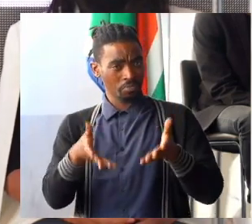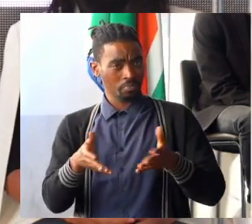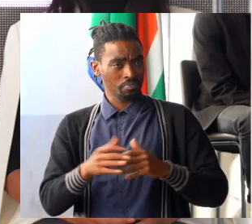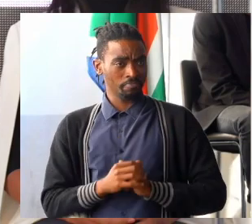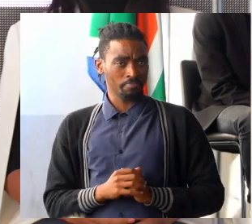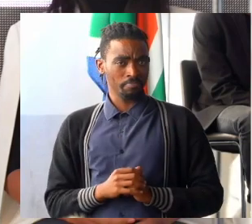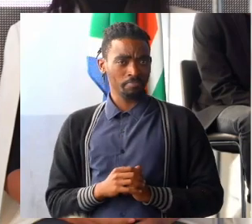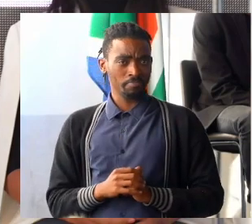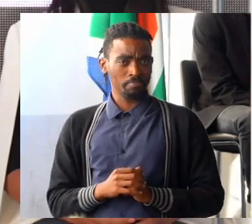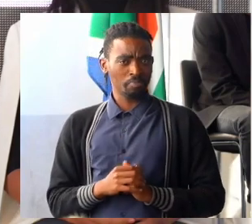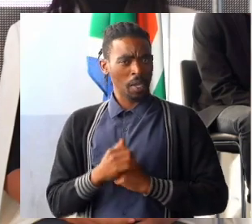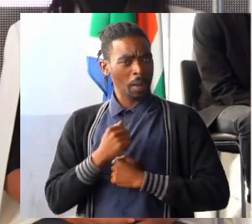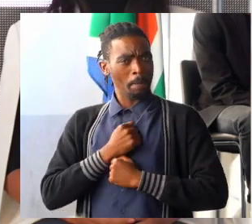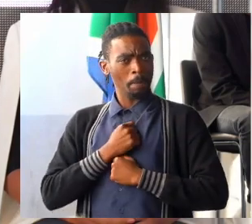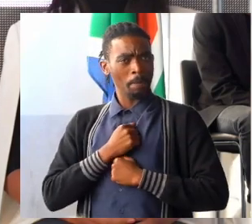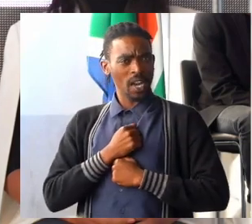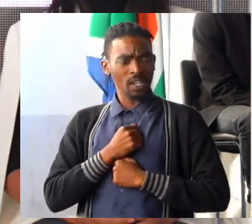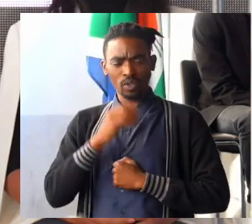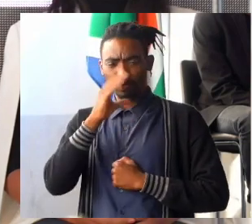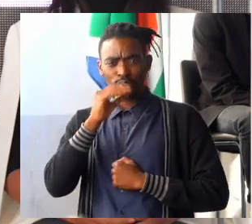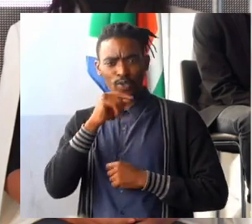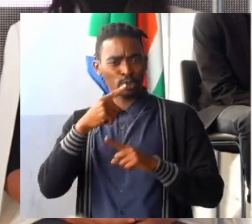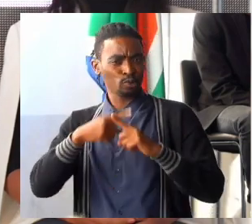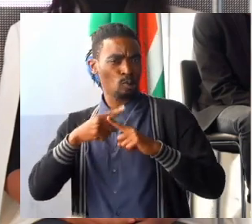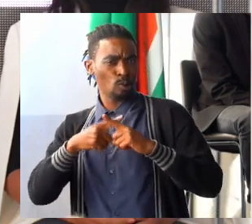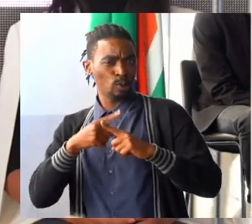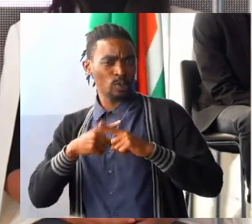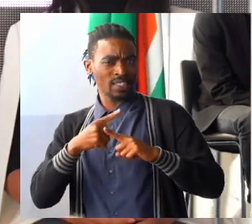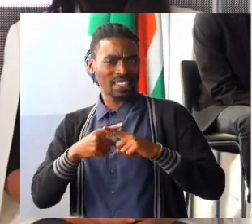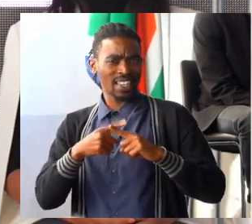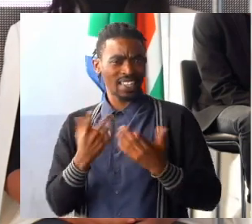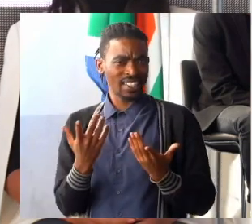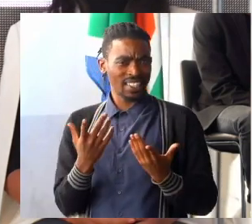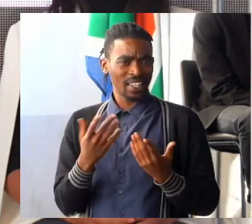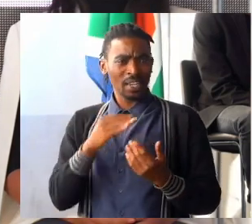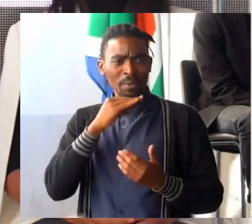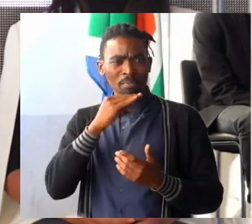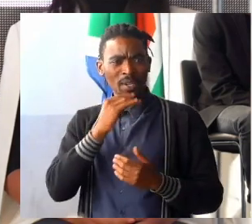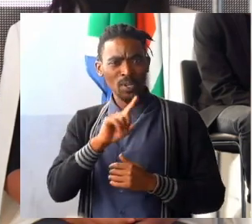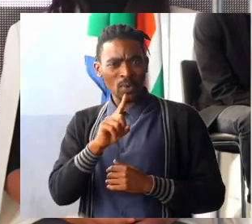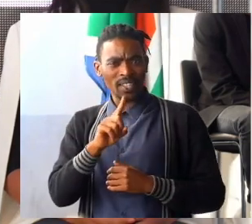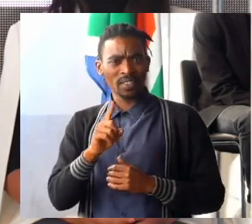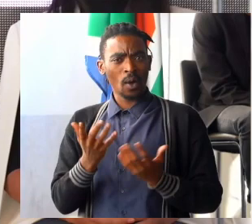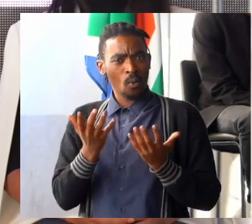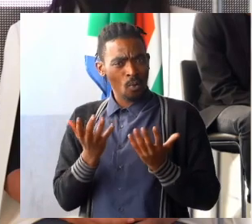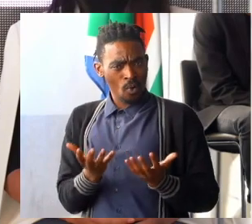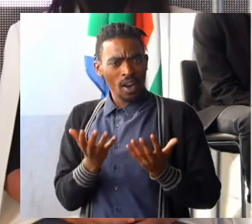my instinct is to speak isiXhosa, which brings a certain sense of gravity to the matter.